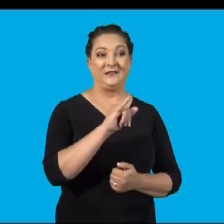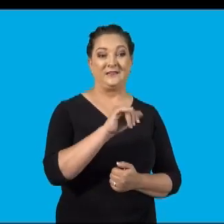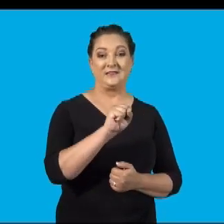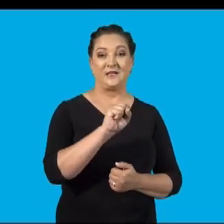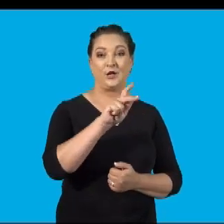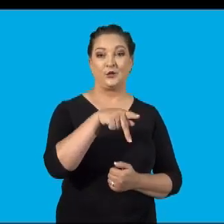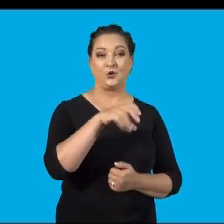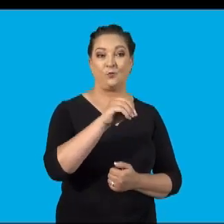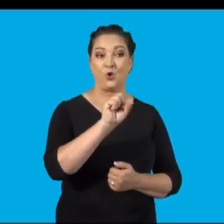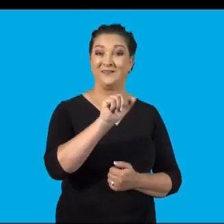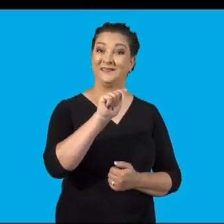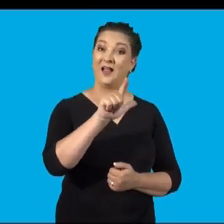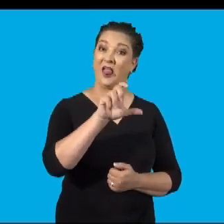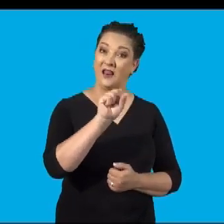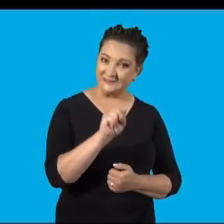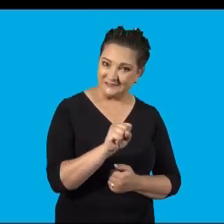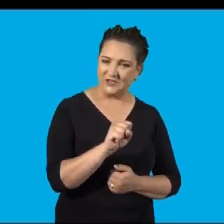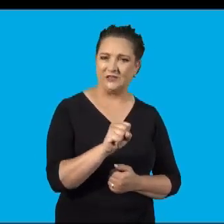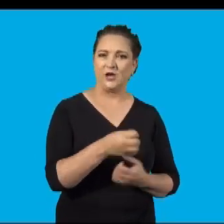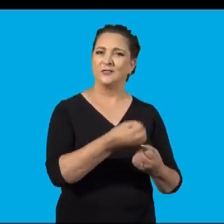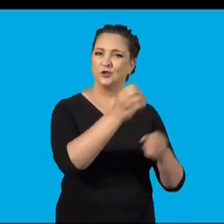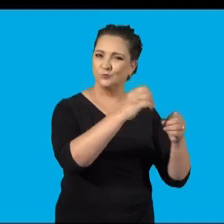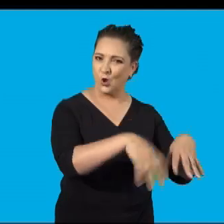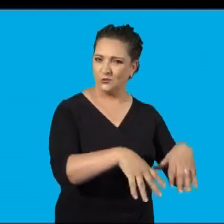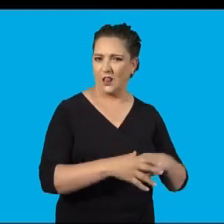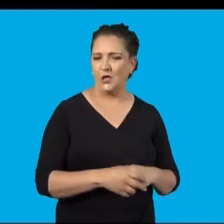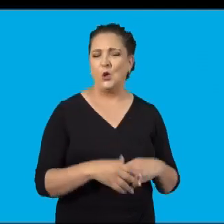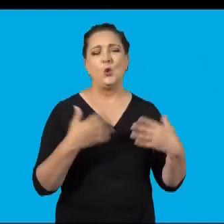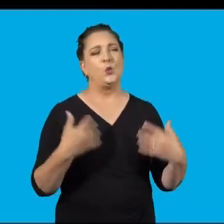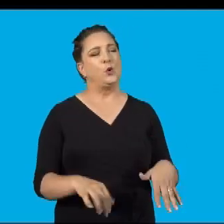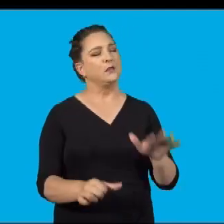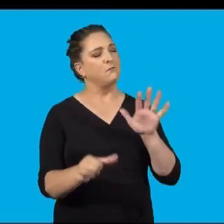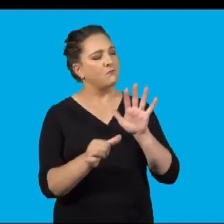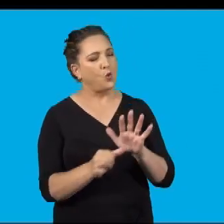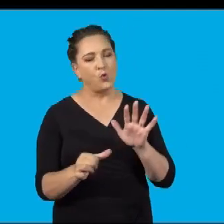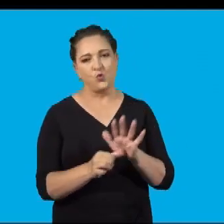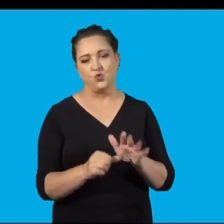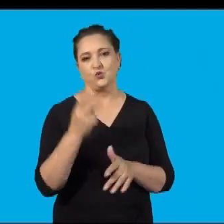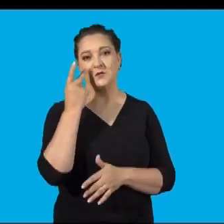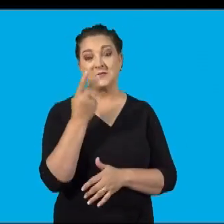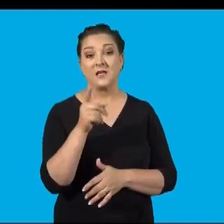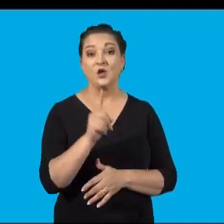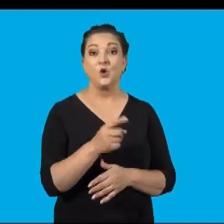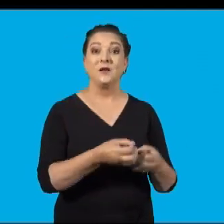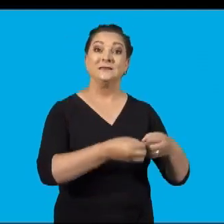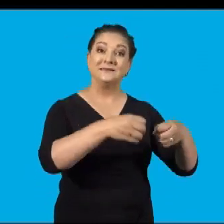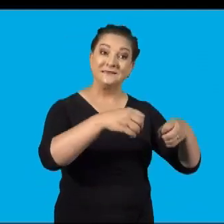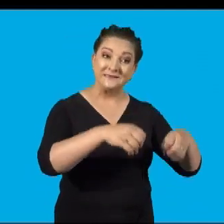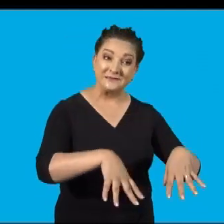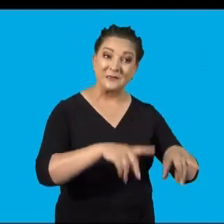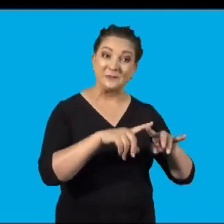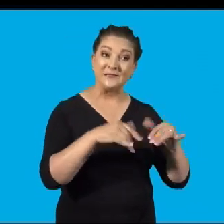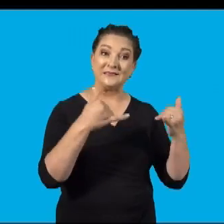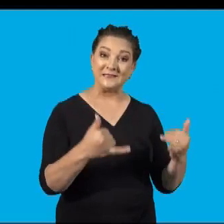my disposals. It is very key to note that my disposals are disposals